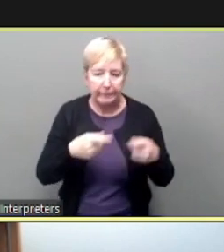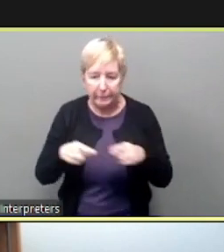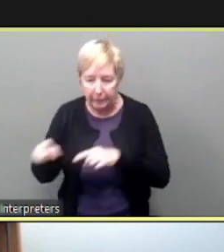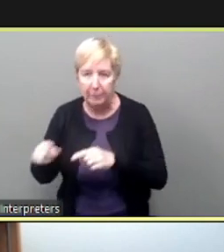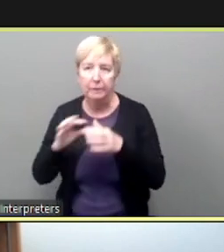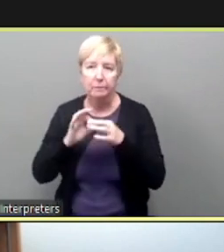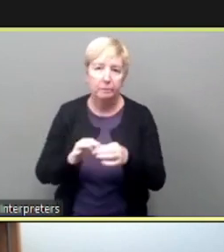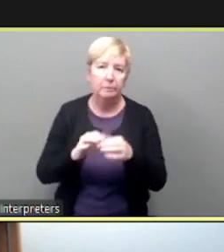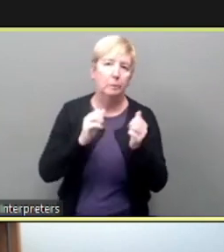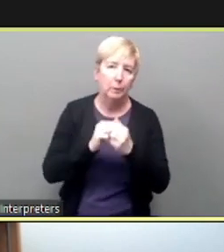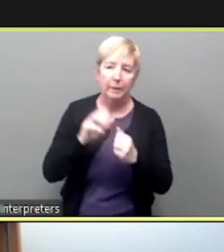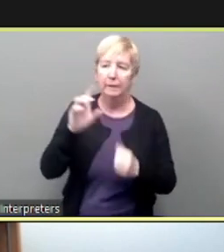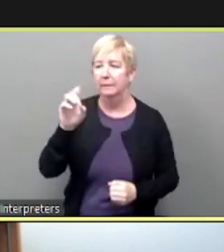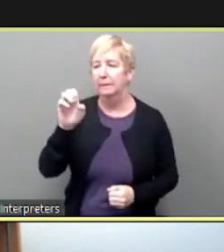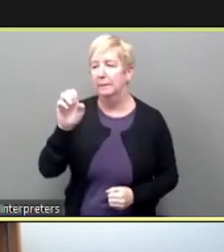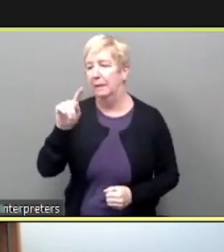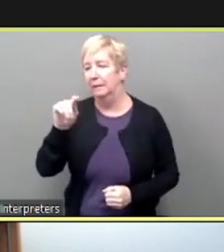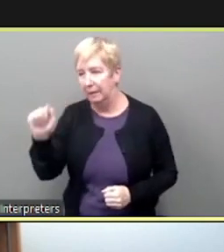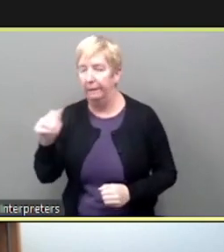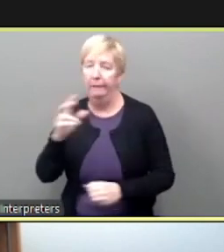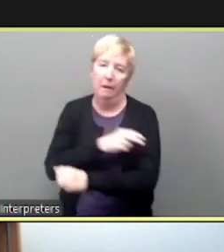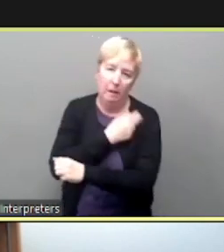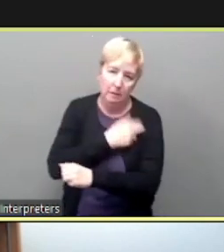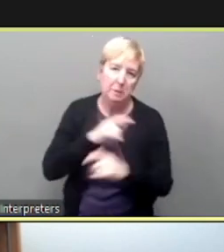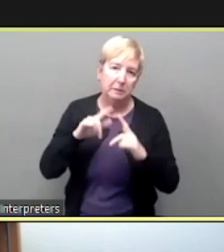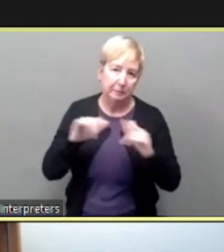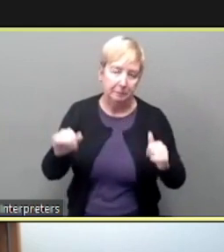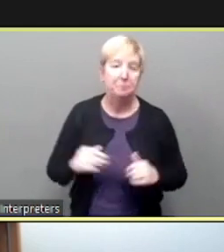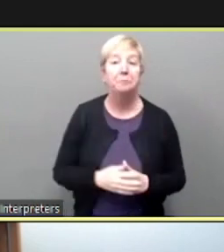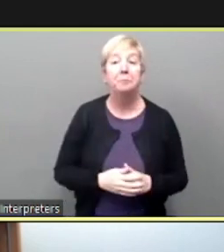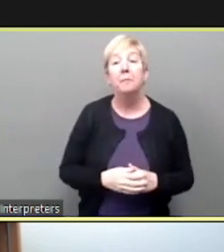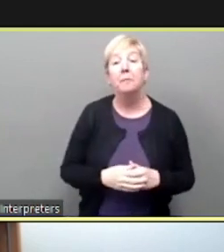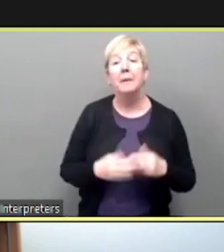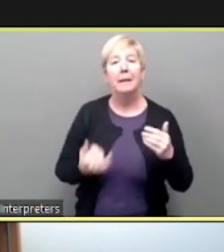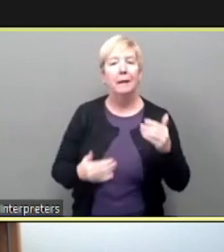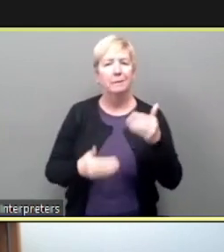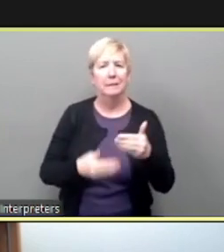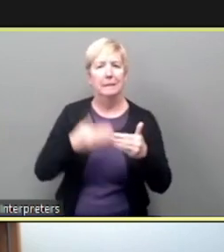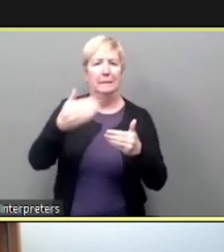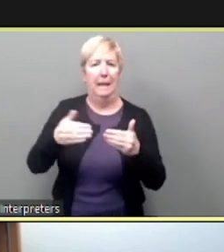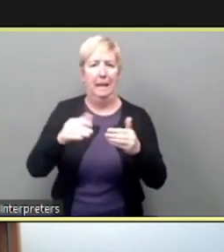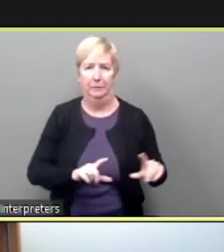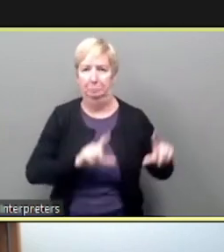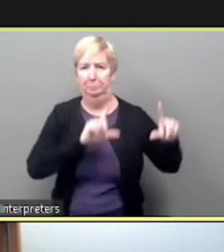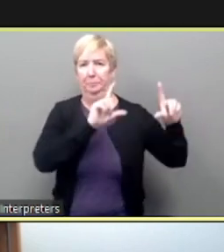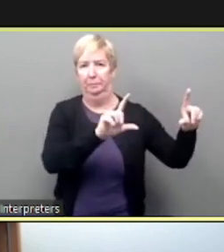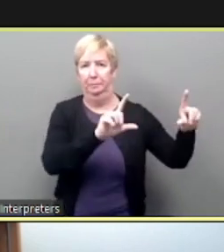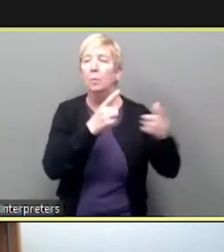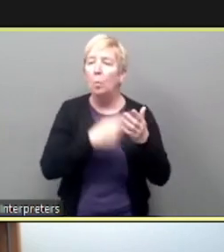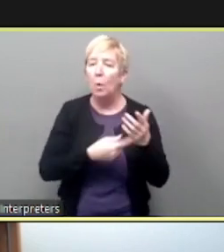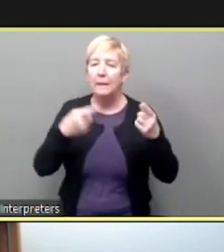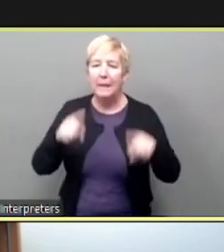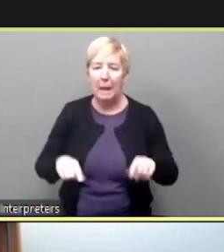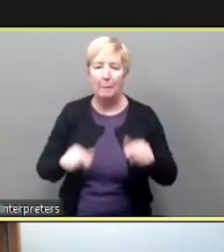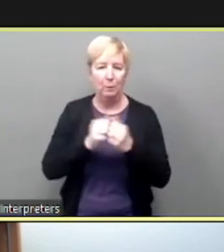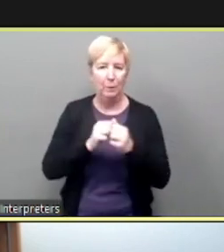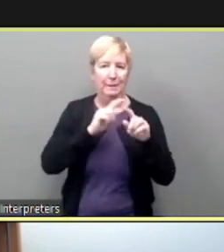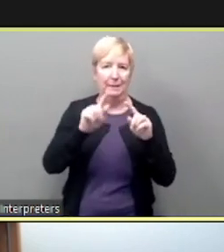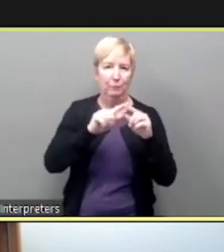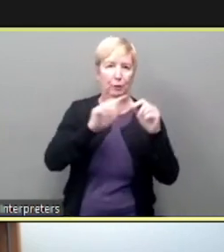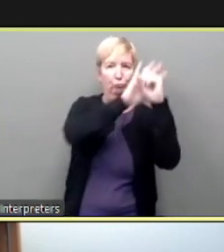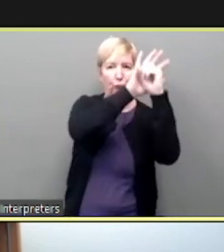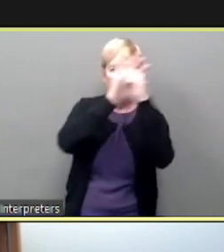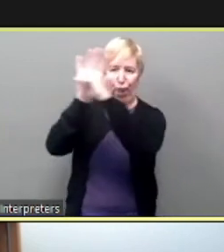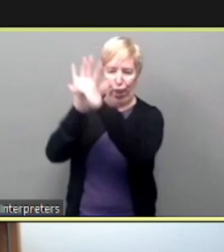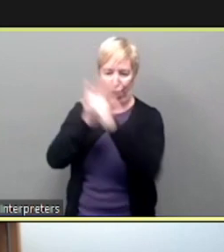all. Next few slides, I think we're going to go into what's happening regionally. So we take that statewide epi